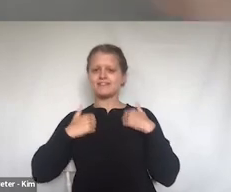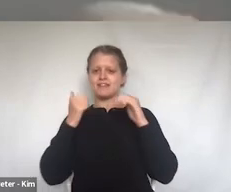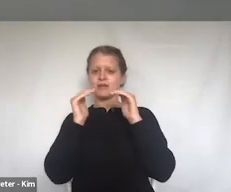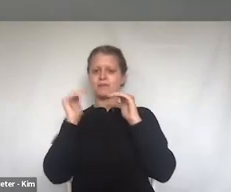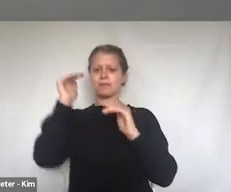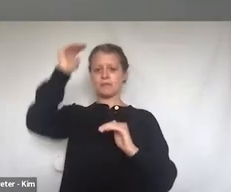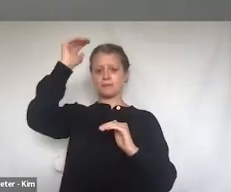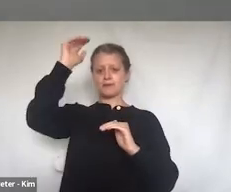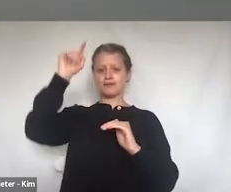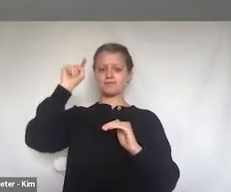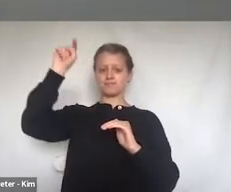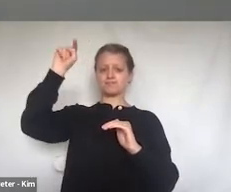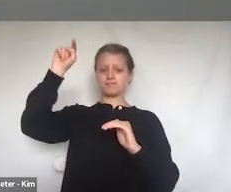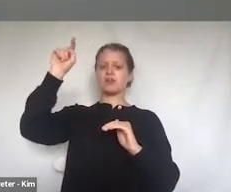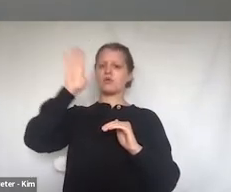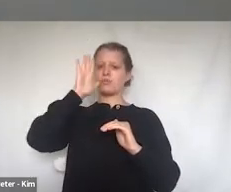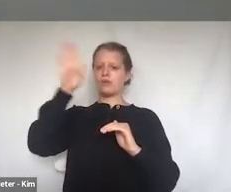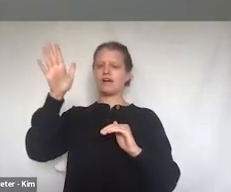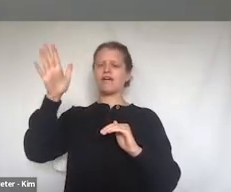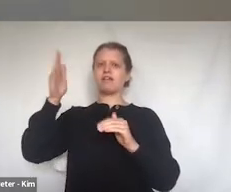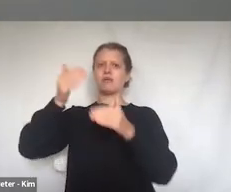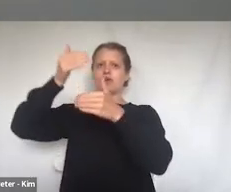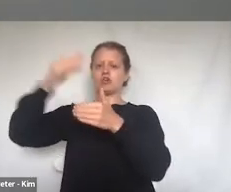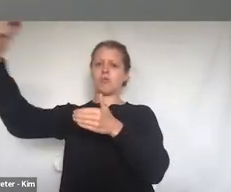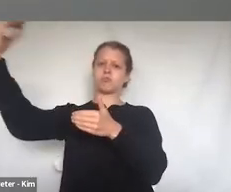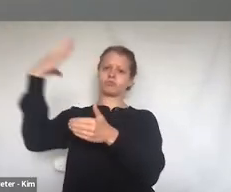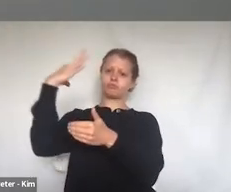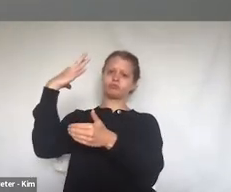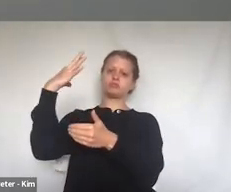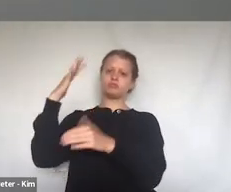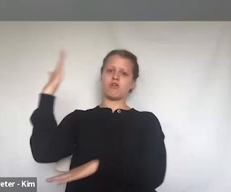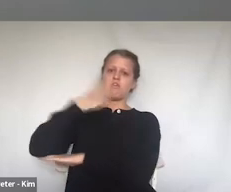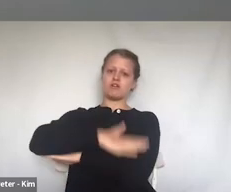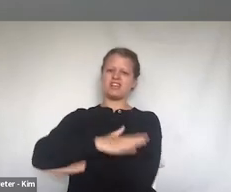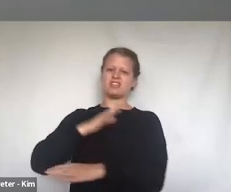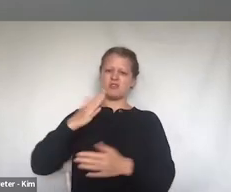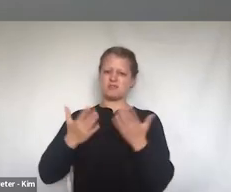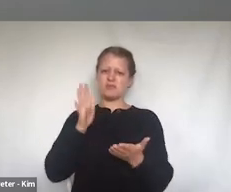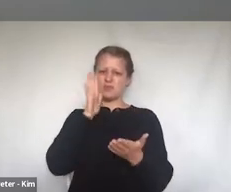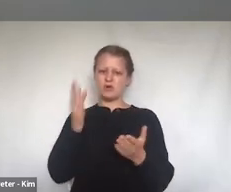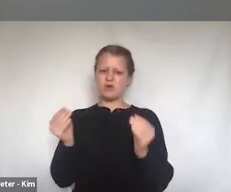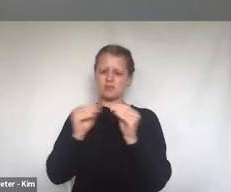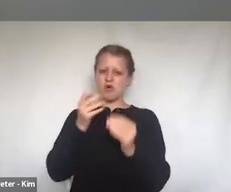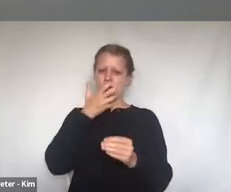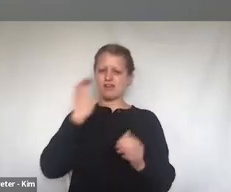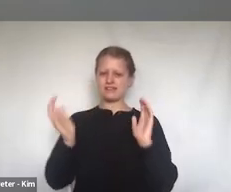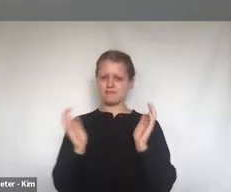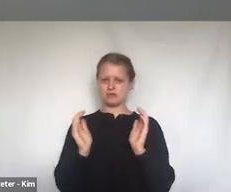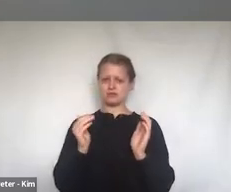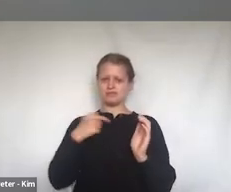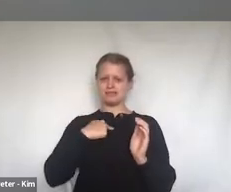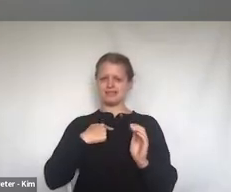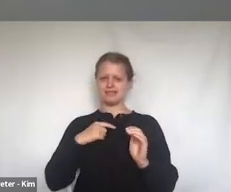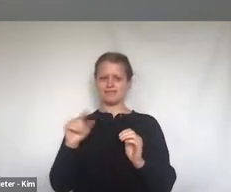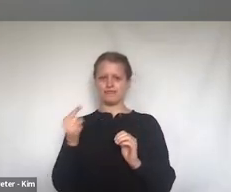with a lot of windows, with maybe not a lot of cross breeze, is going to experience even higher indoor temperatures. So thinking